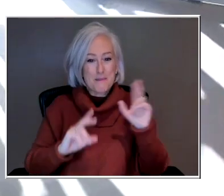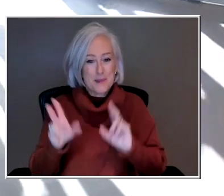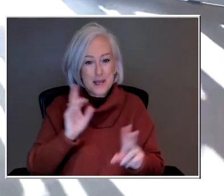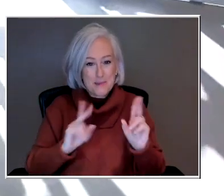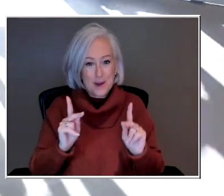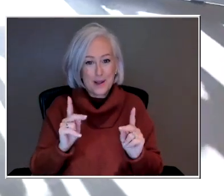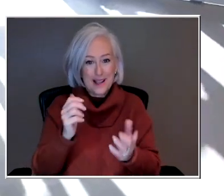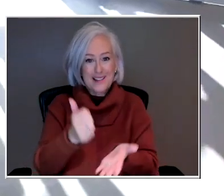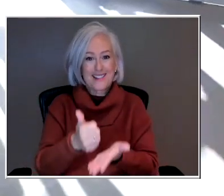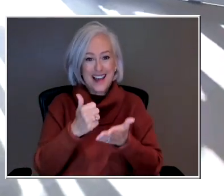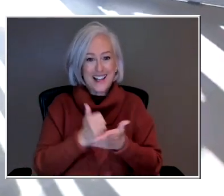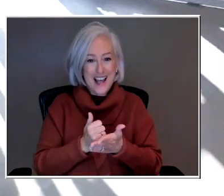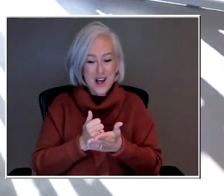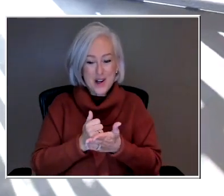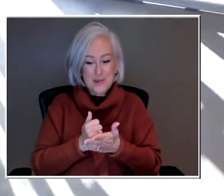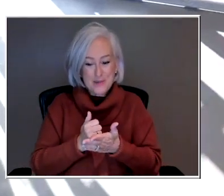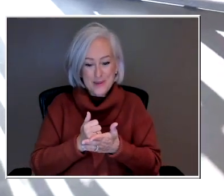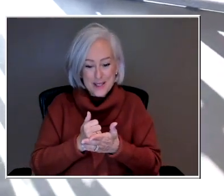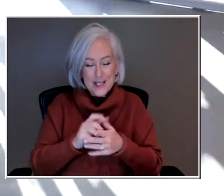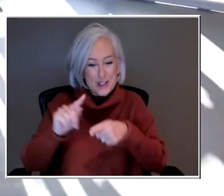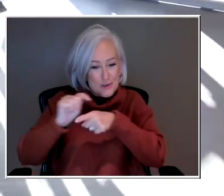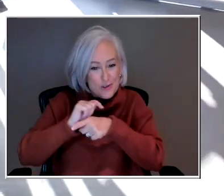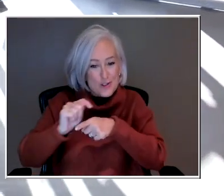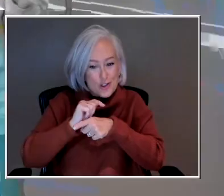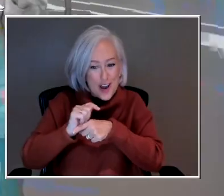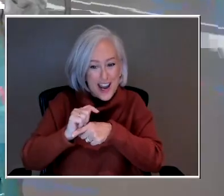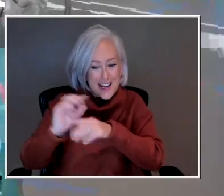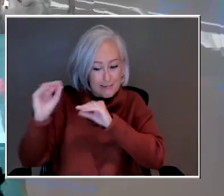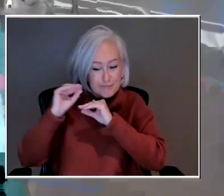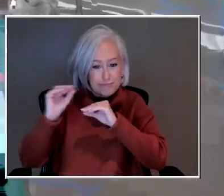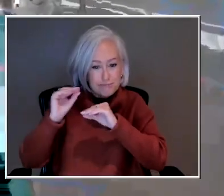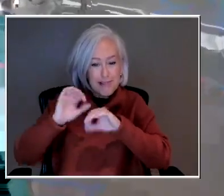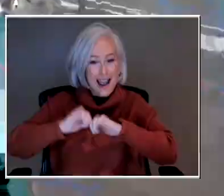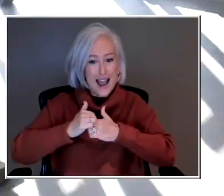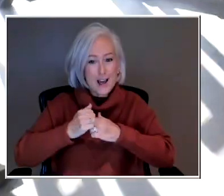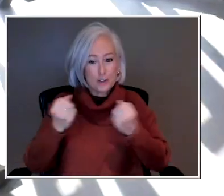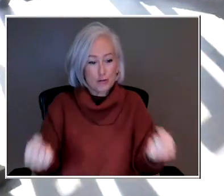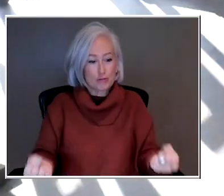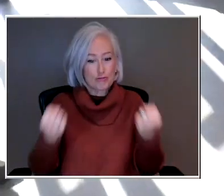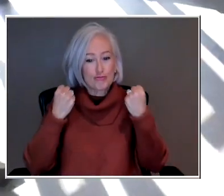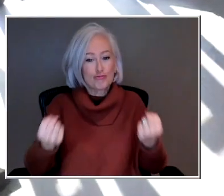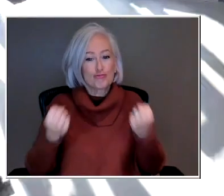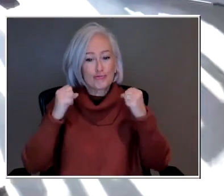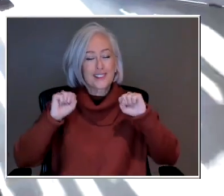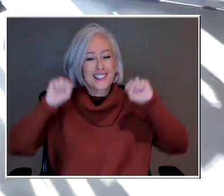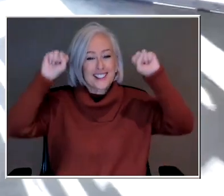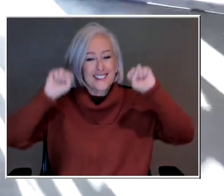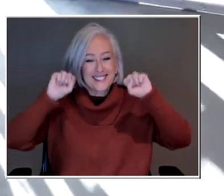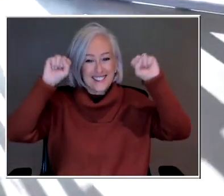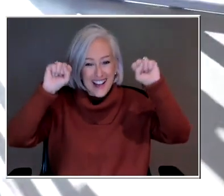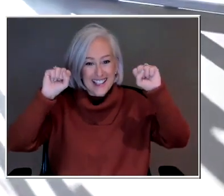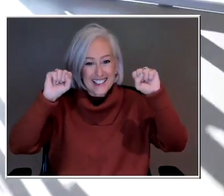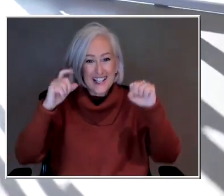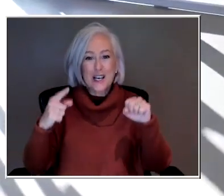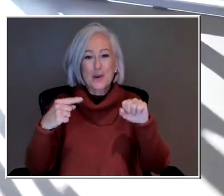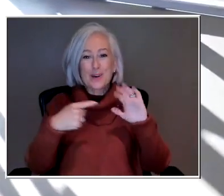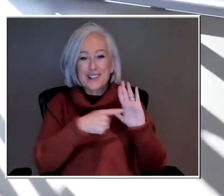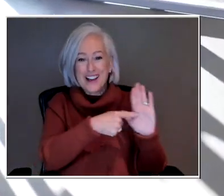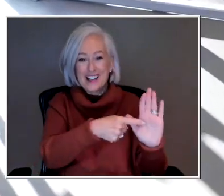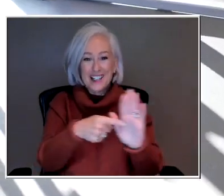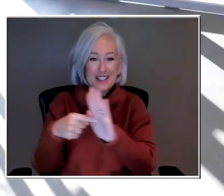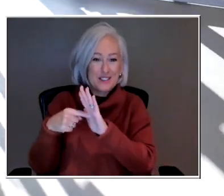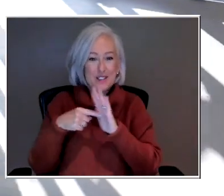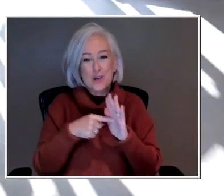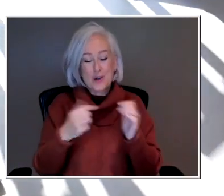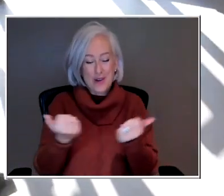little tushy off, but no, I'm in here and we'll just give you a tour of everything downstairs because it's mainly for the players.